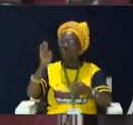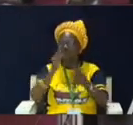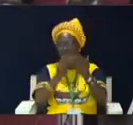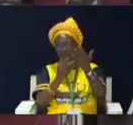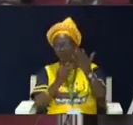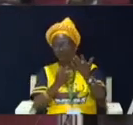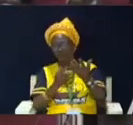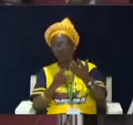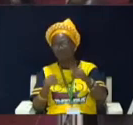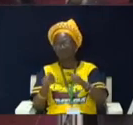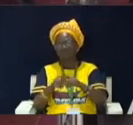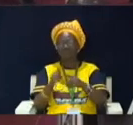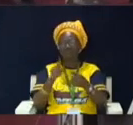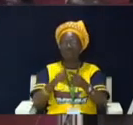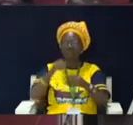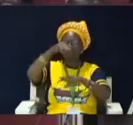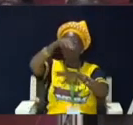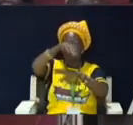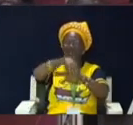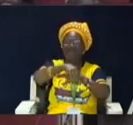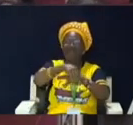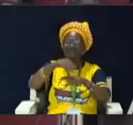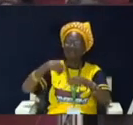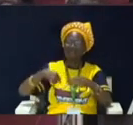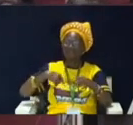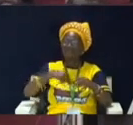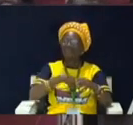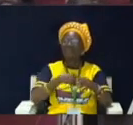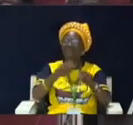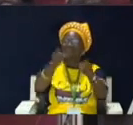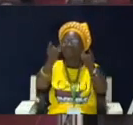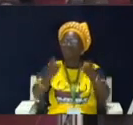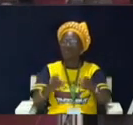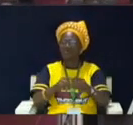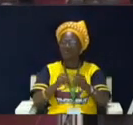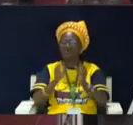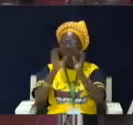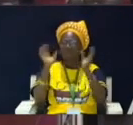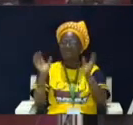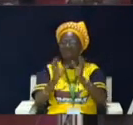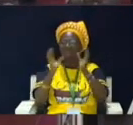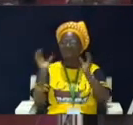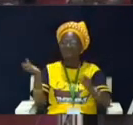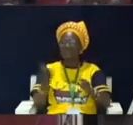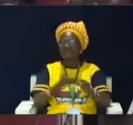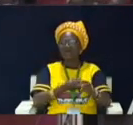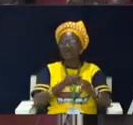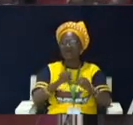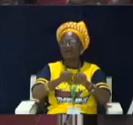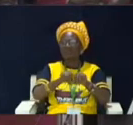So tonight, we want to celebrate our breakthroughs